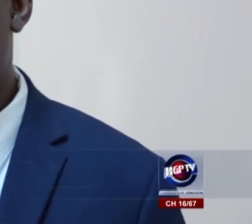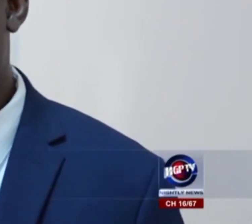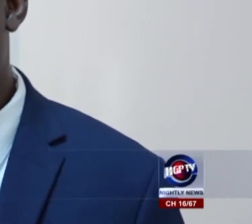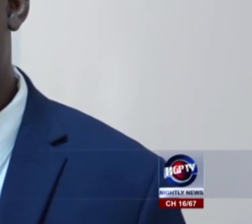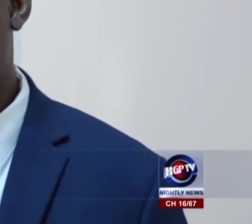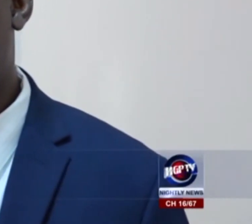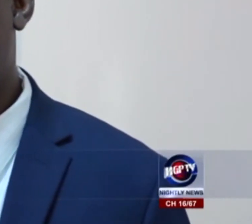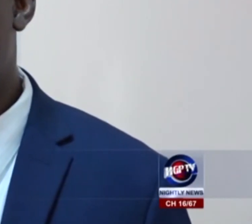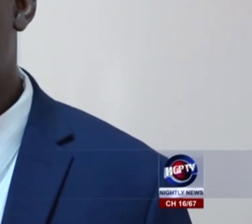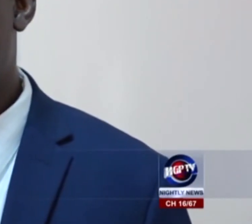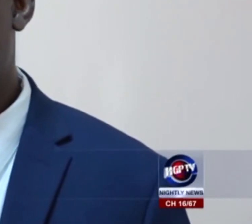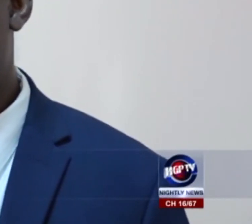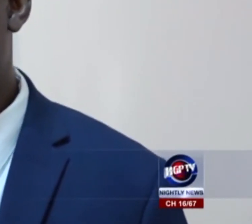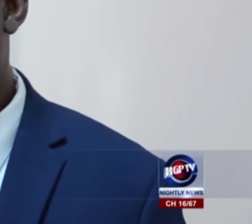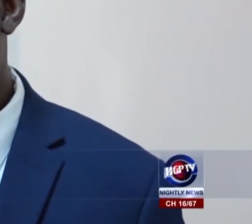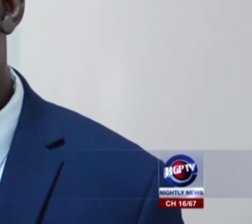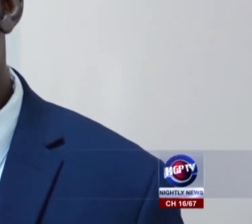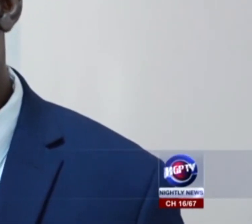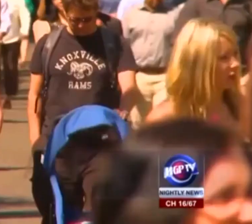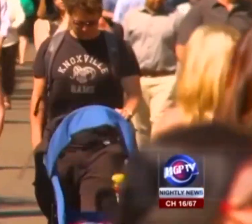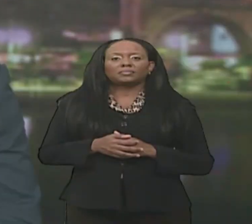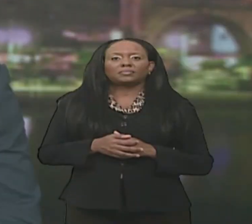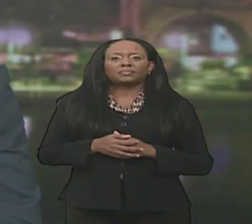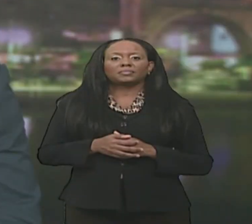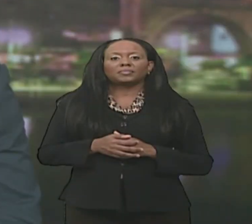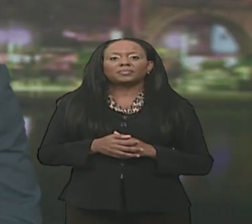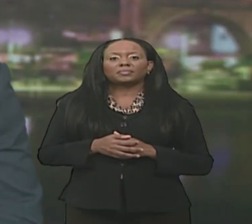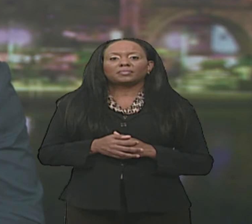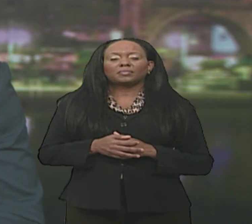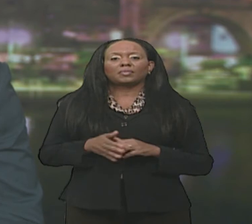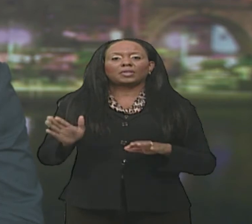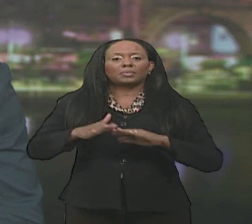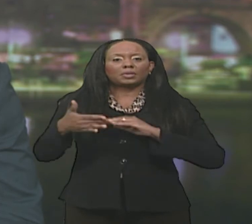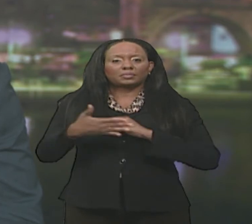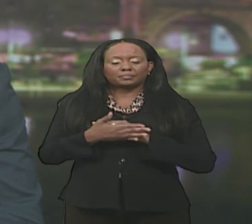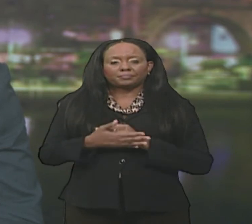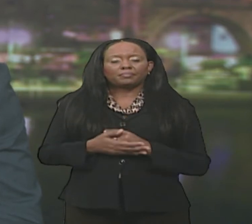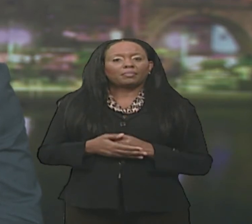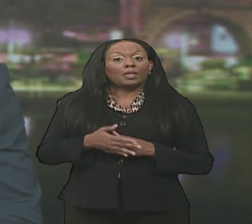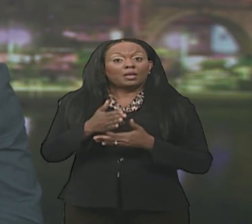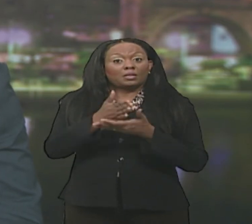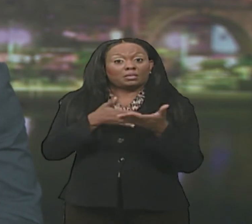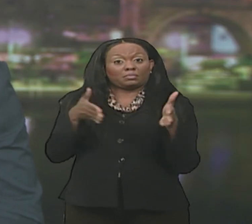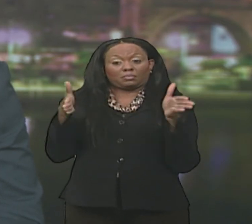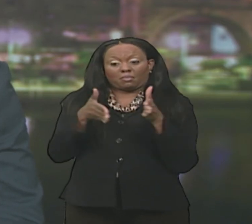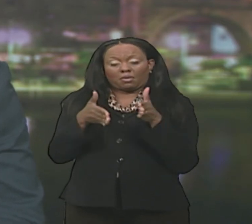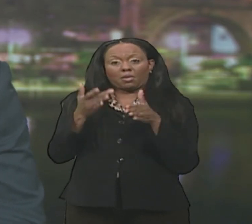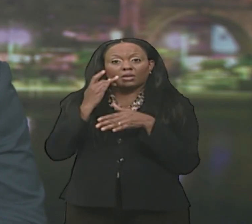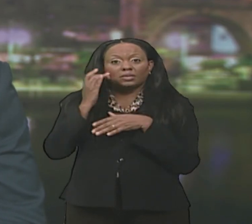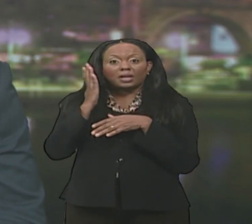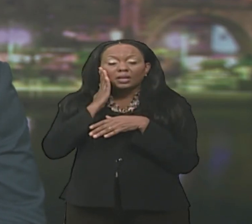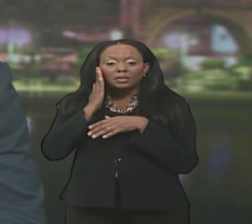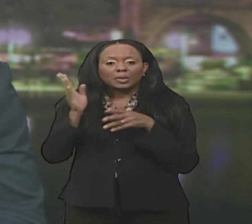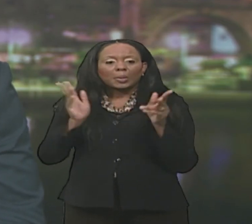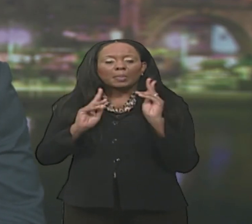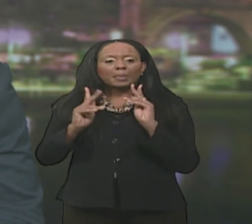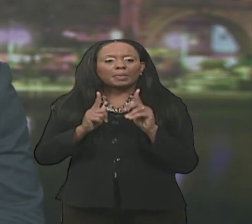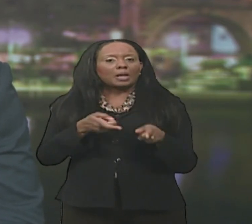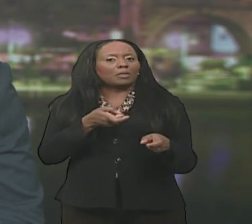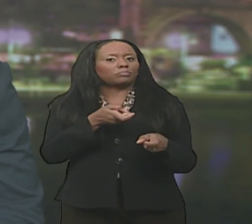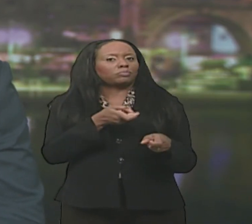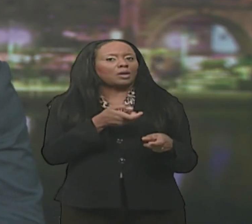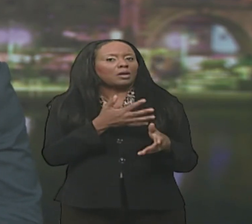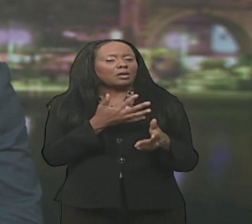something that will be considered by the relevant authorities. In Jamaica, small hotels are falling victims to